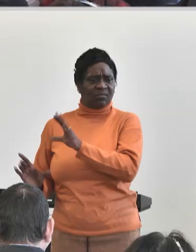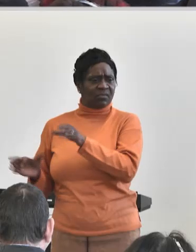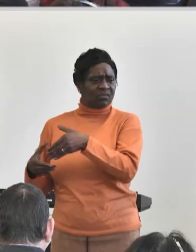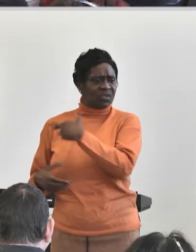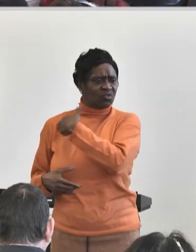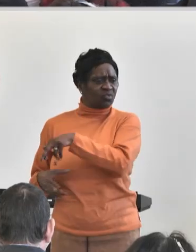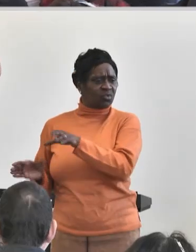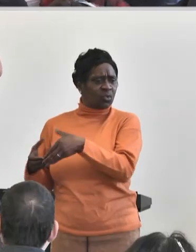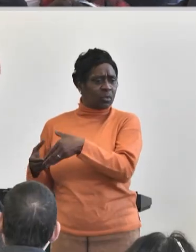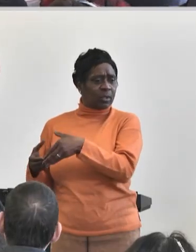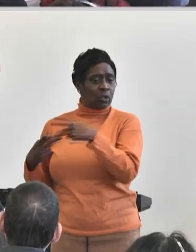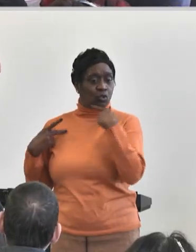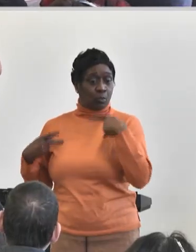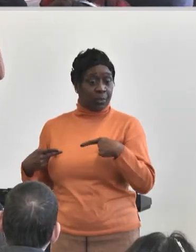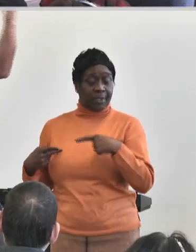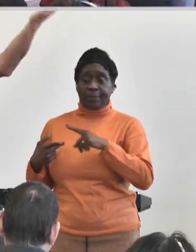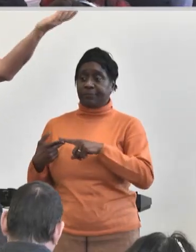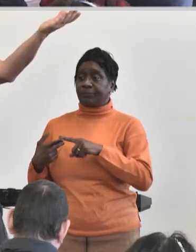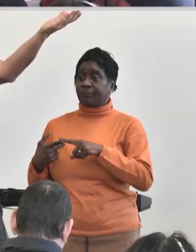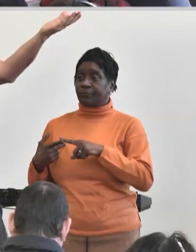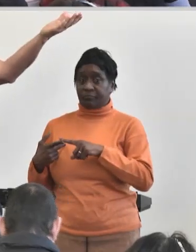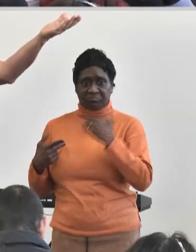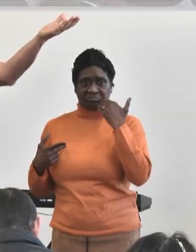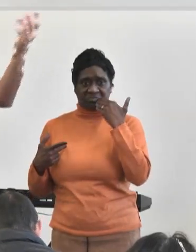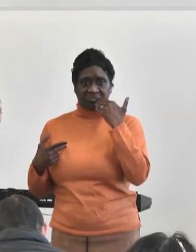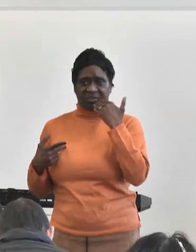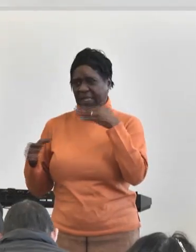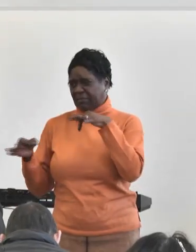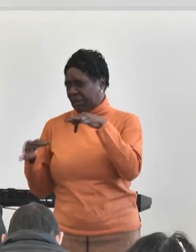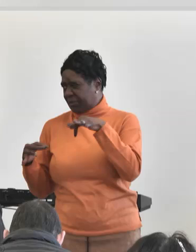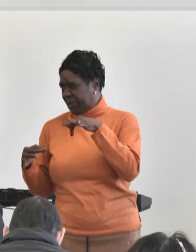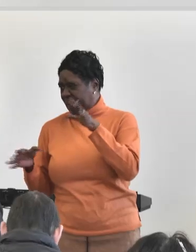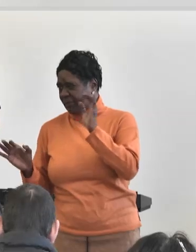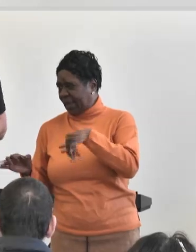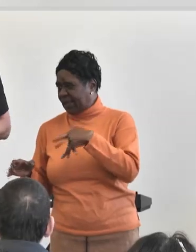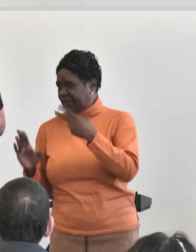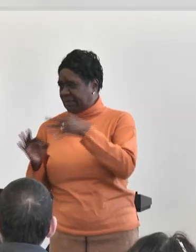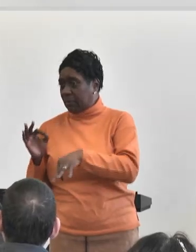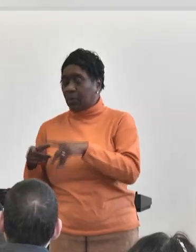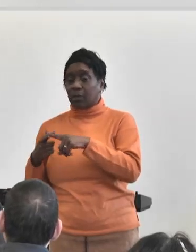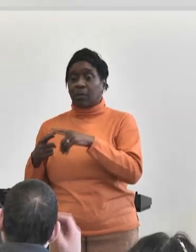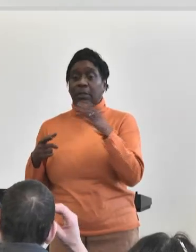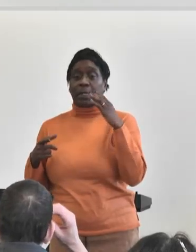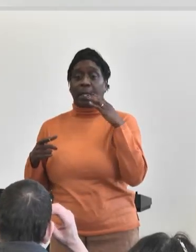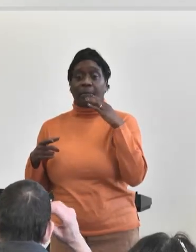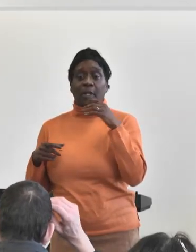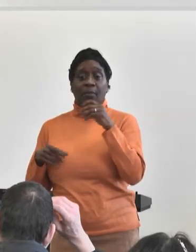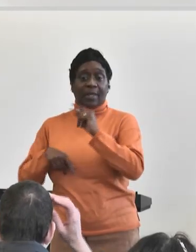eran? There were the priests, you know, self-explanatory. There was the captain of the